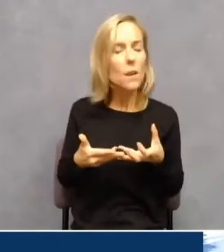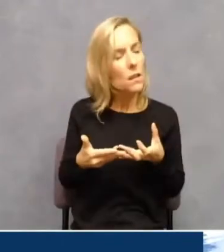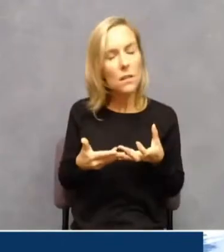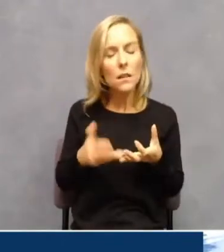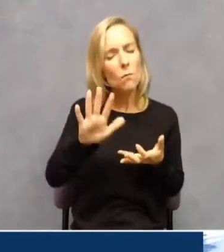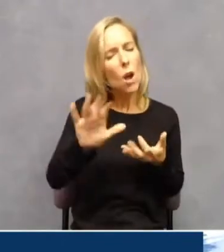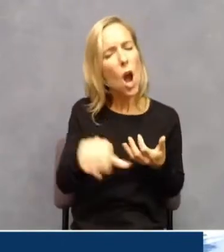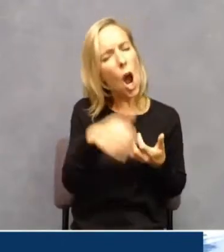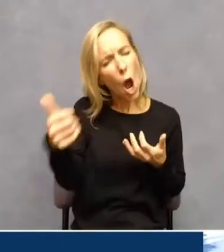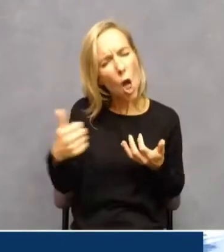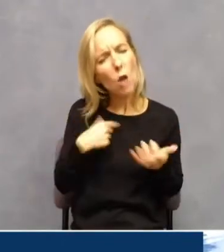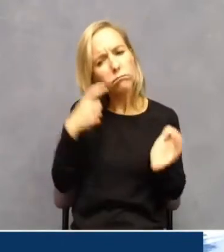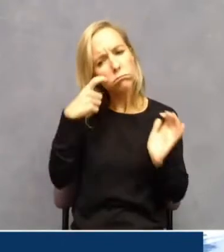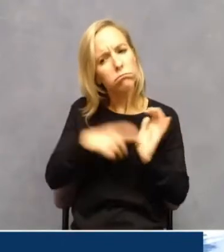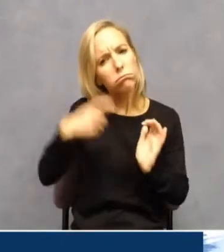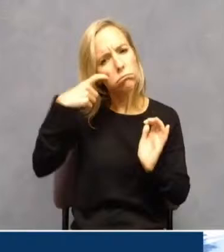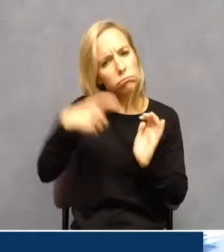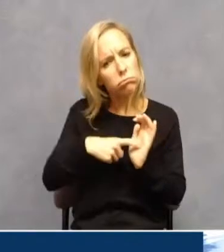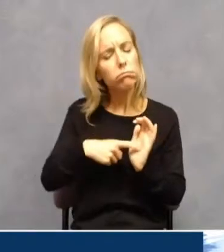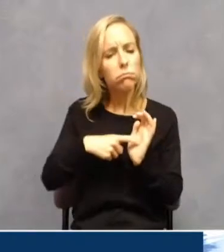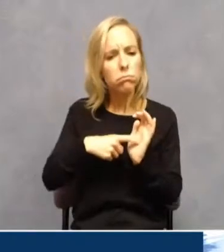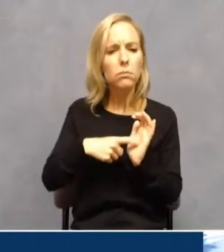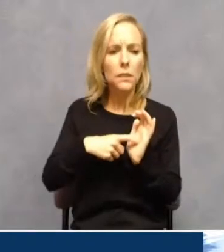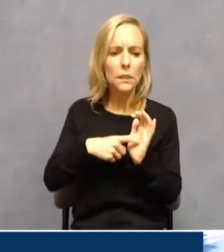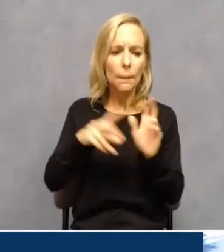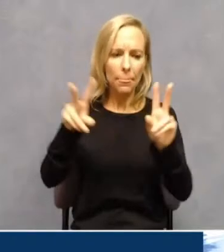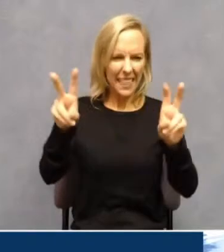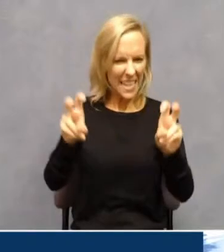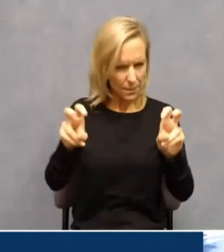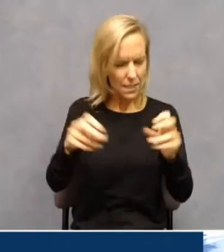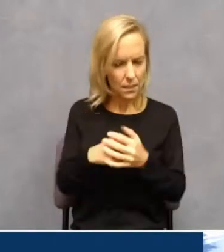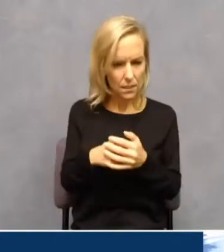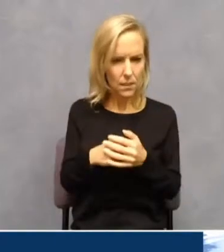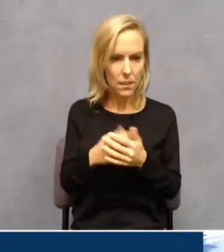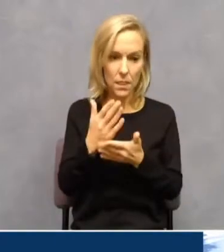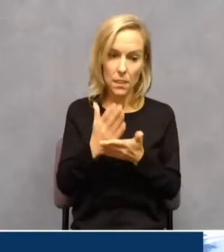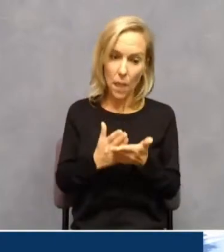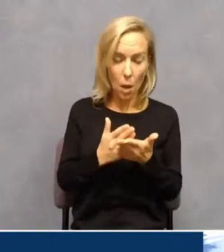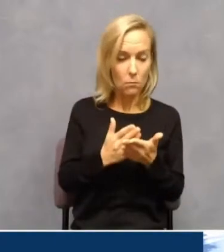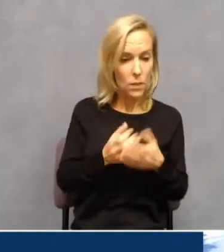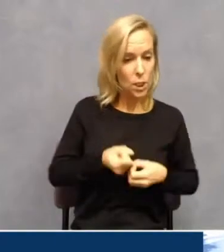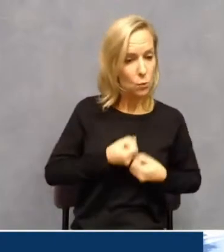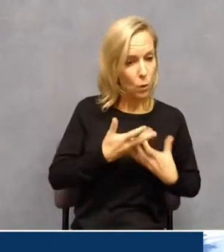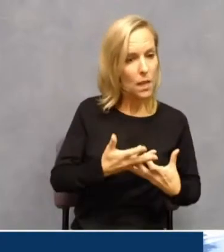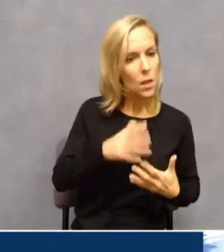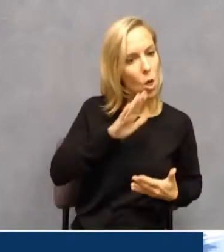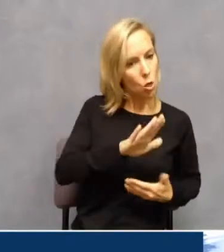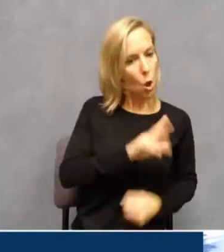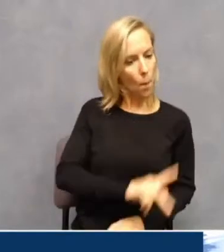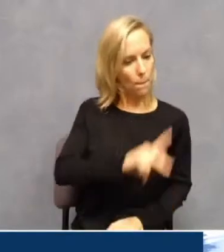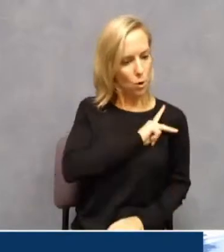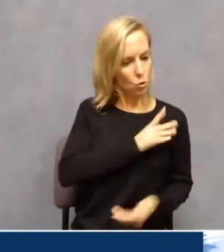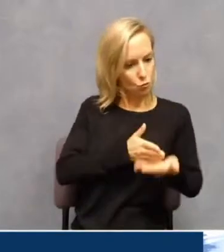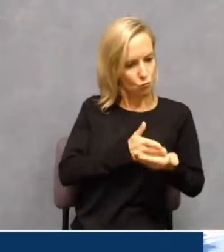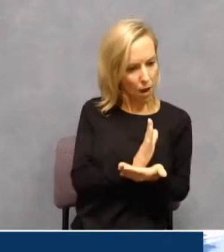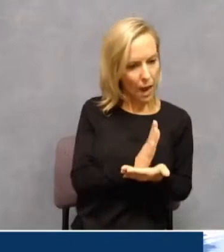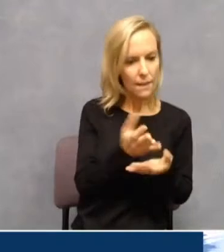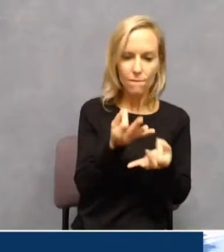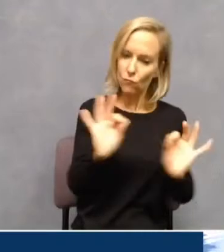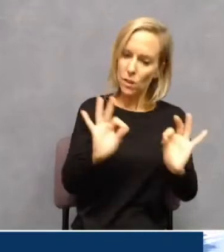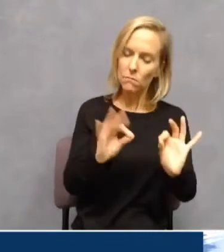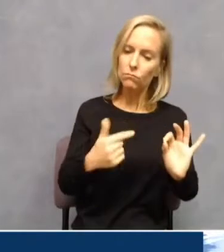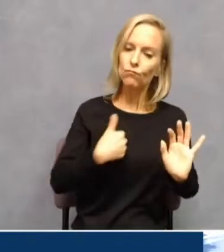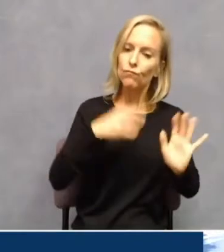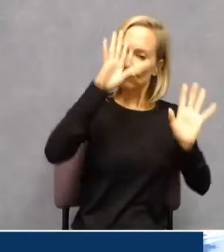though, too, and I'm going to continue along this concern. Some express that they believe it's their personal right and freedom to choose whether or not to